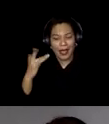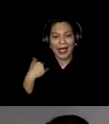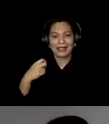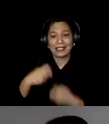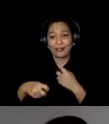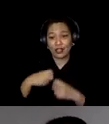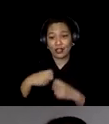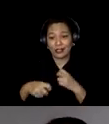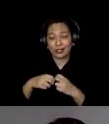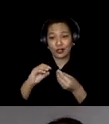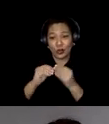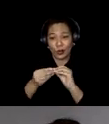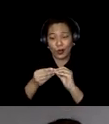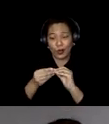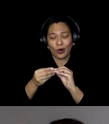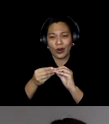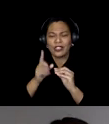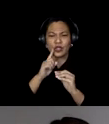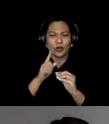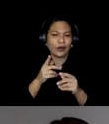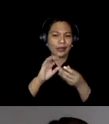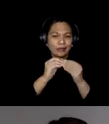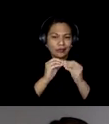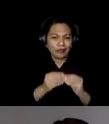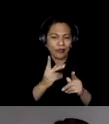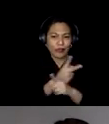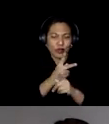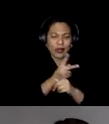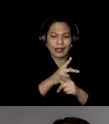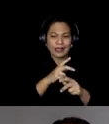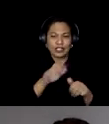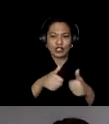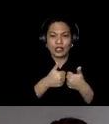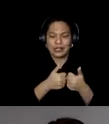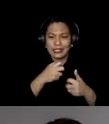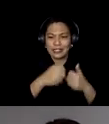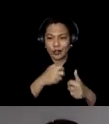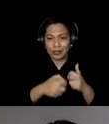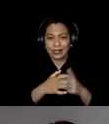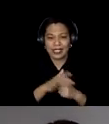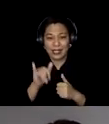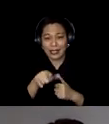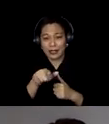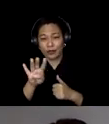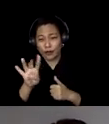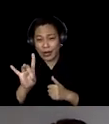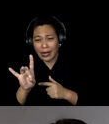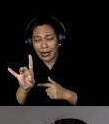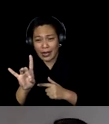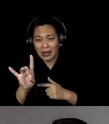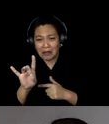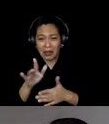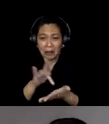and it kind of grades the difficulty of ranking. So this is a 48. So it's sort of in the